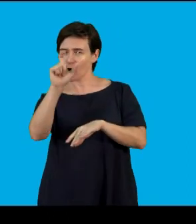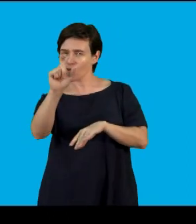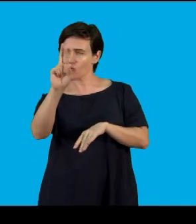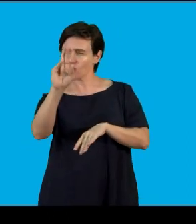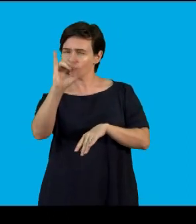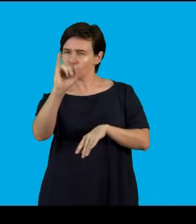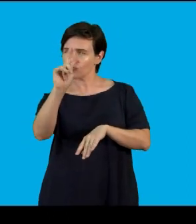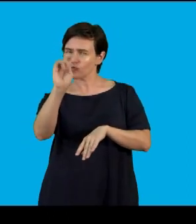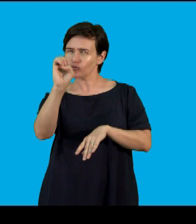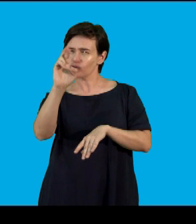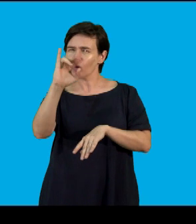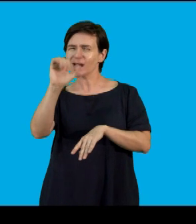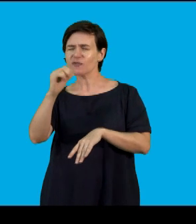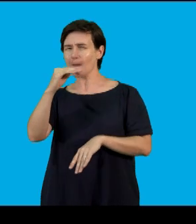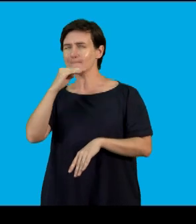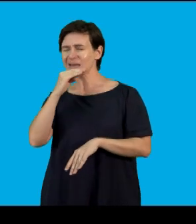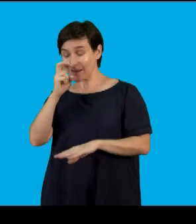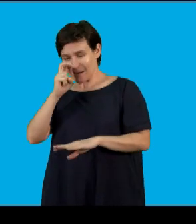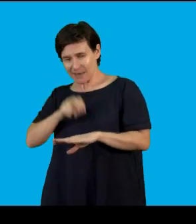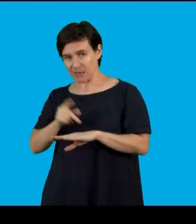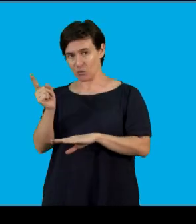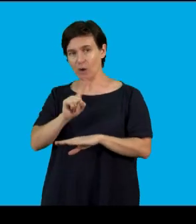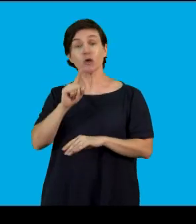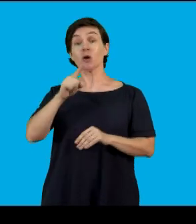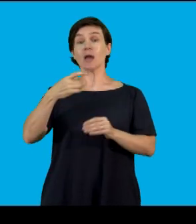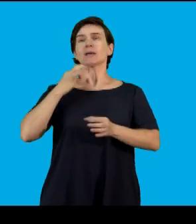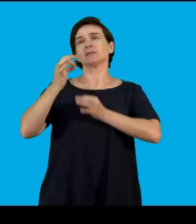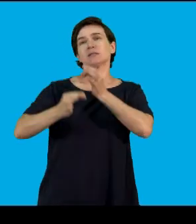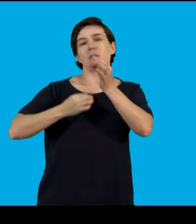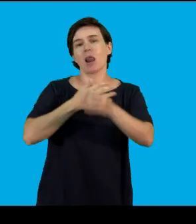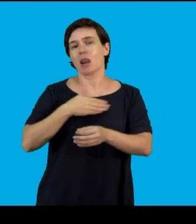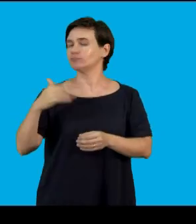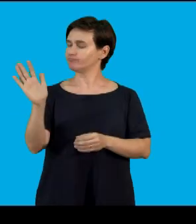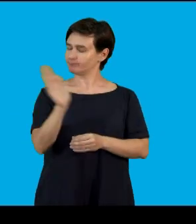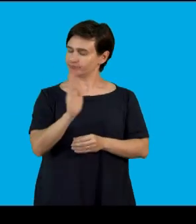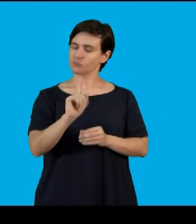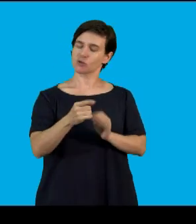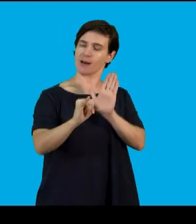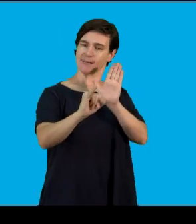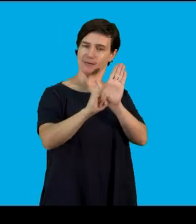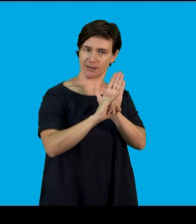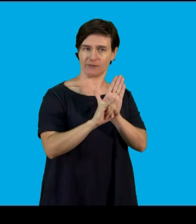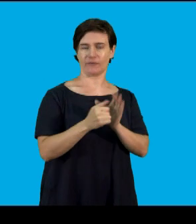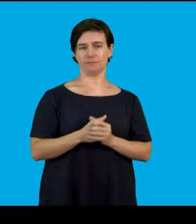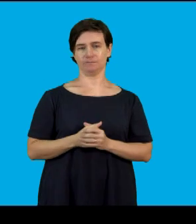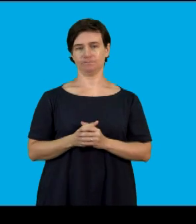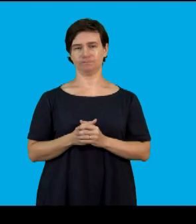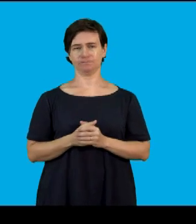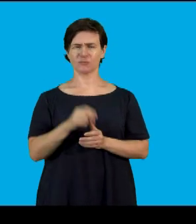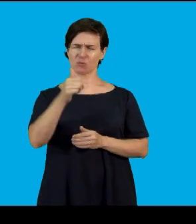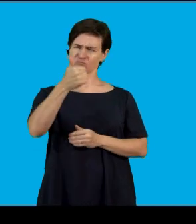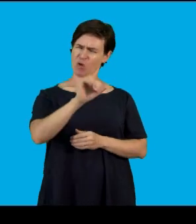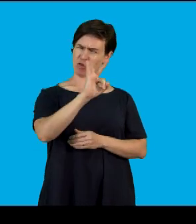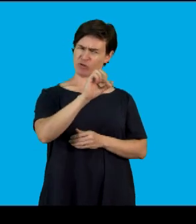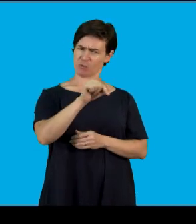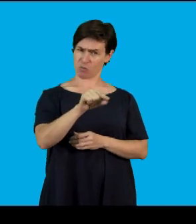the criteria. You just identifying, you're not explaining. Identify the criteria. Which criteria do you think is